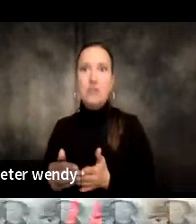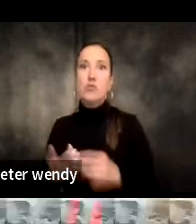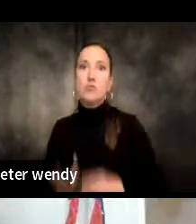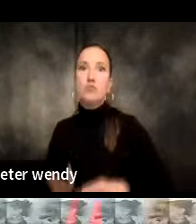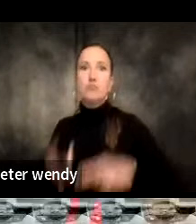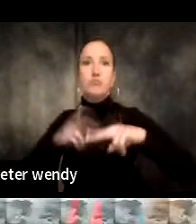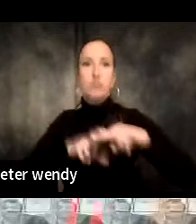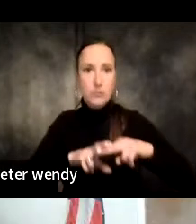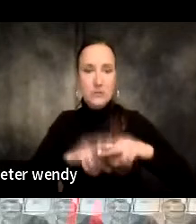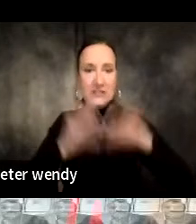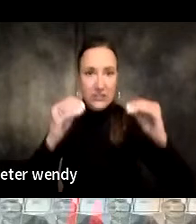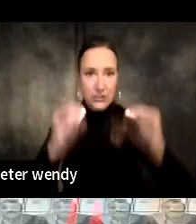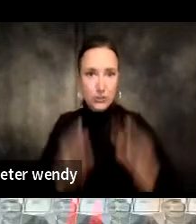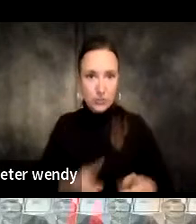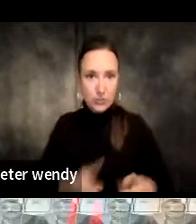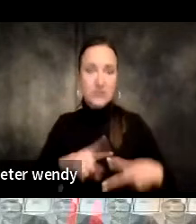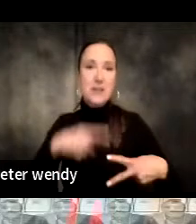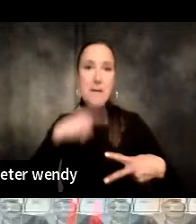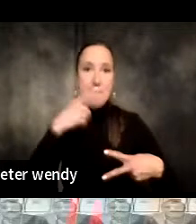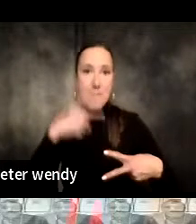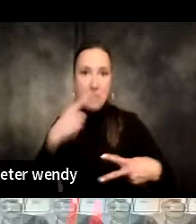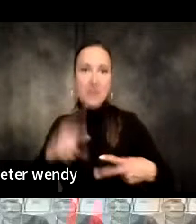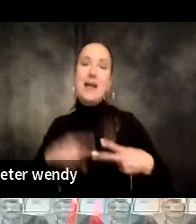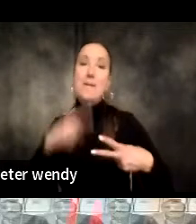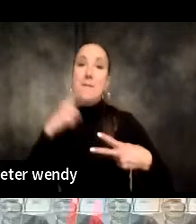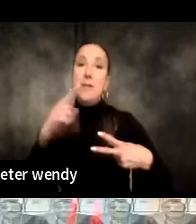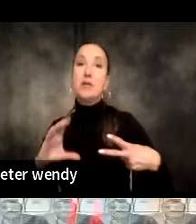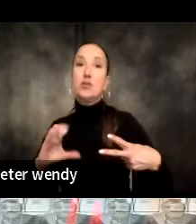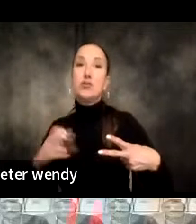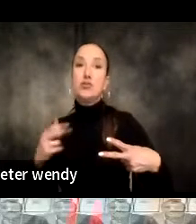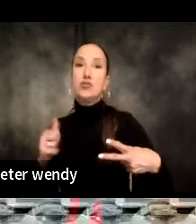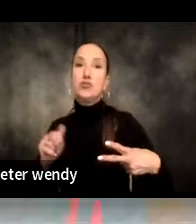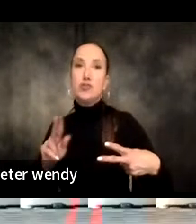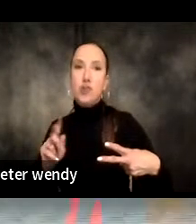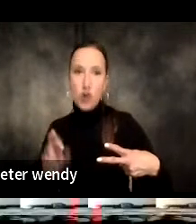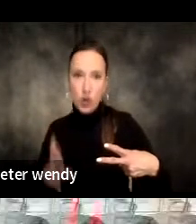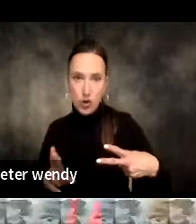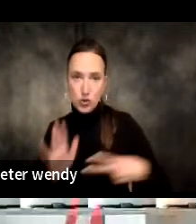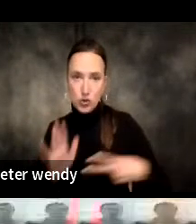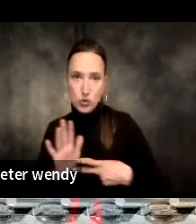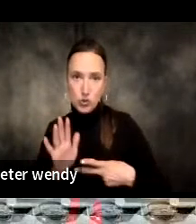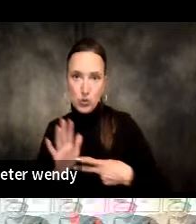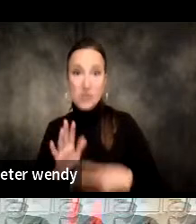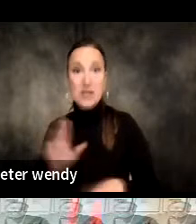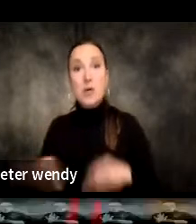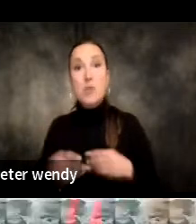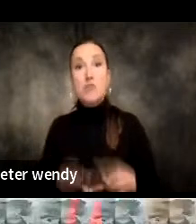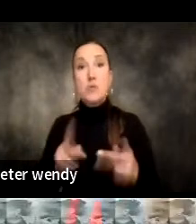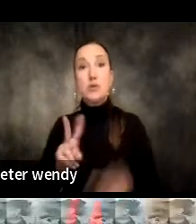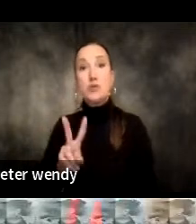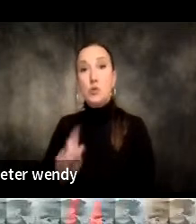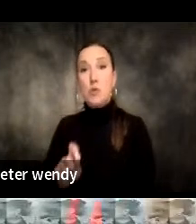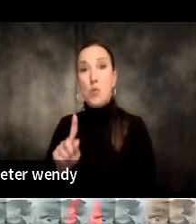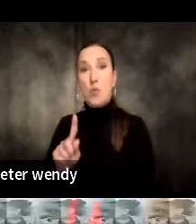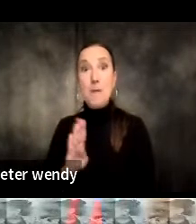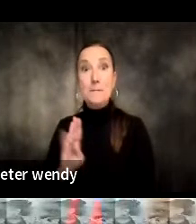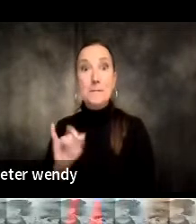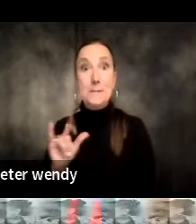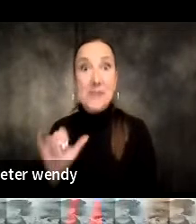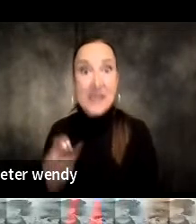of teachers in both public and public charter schools. And also there's a proposed 2.1 billion to